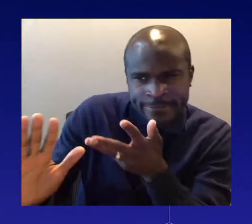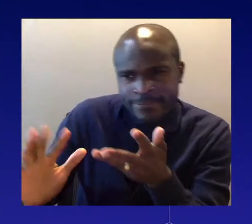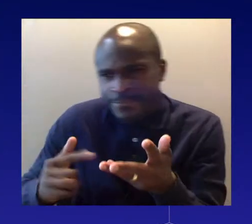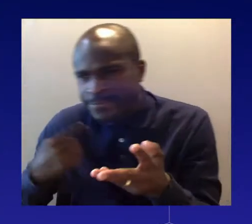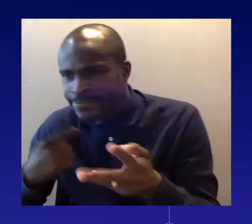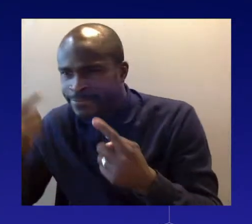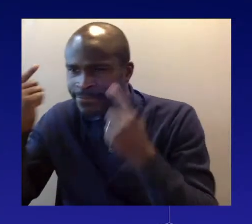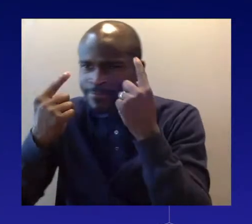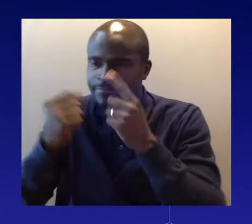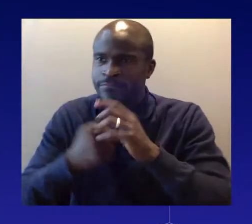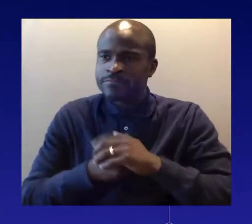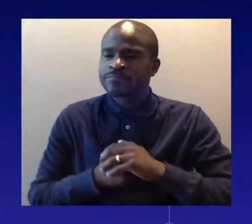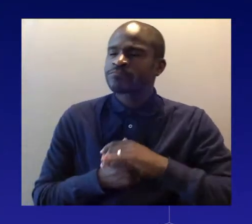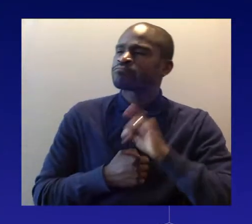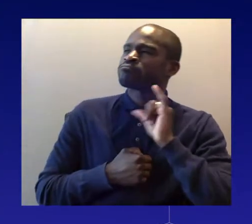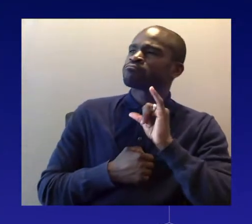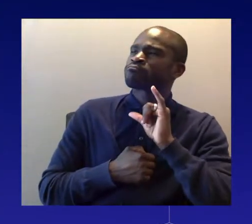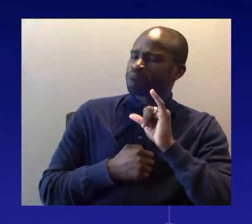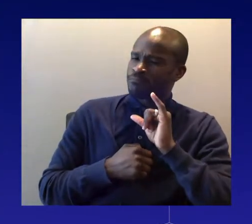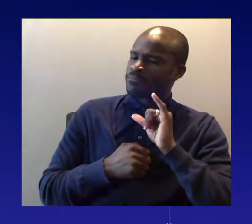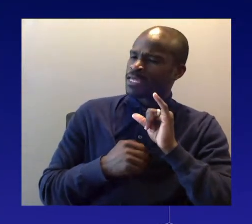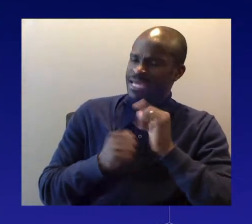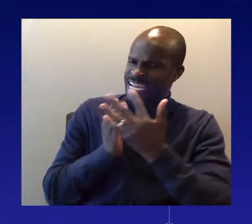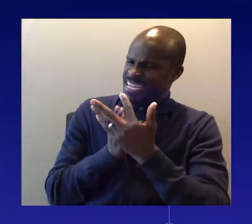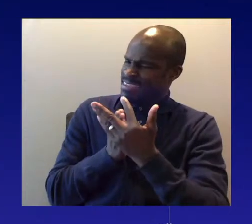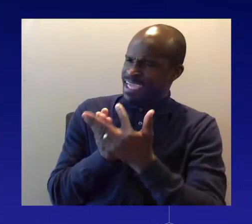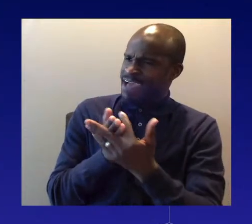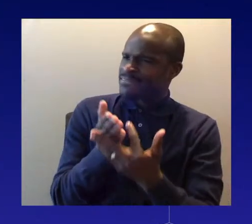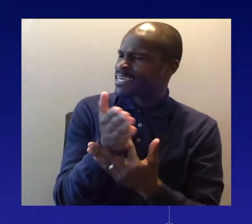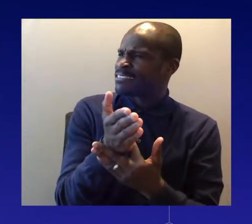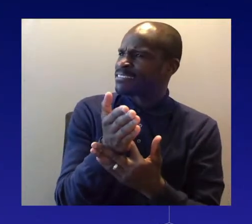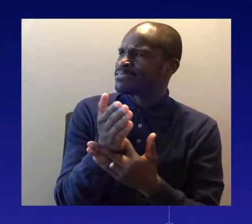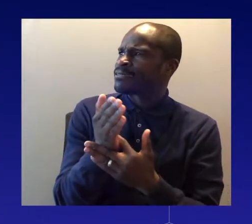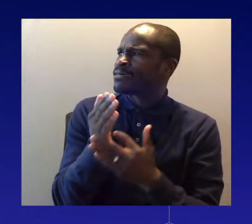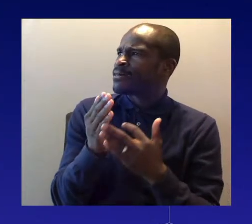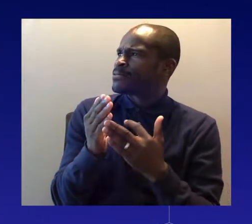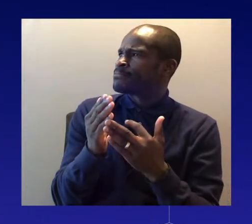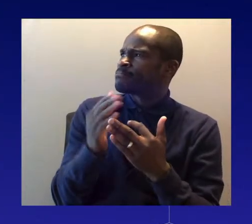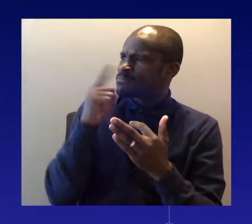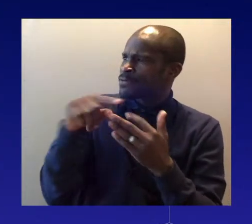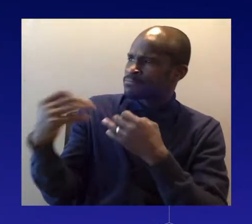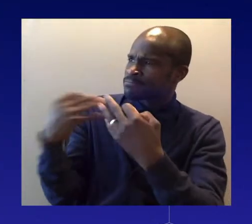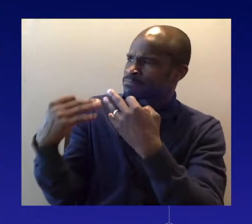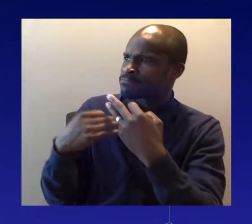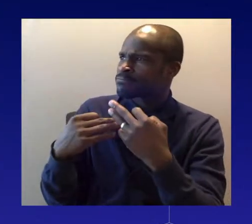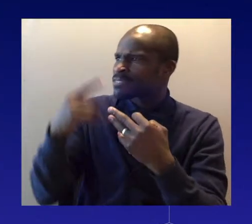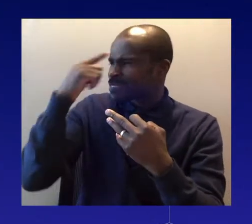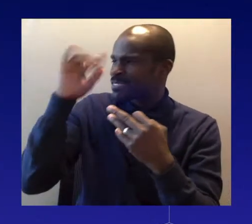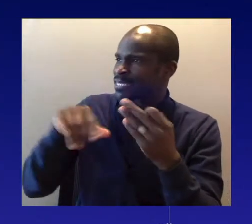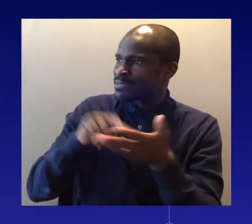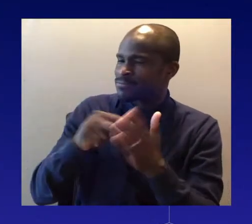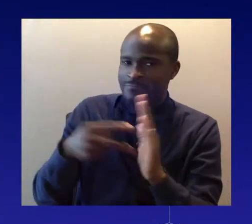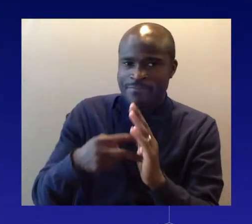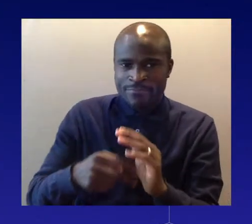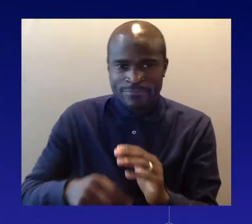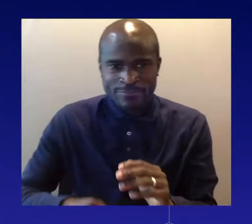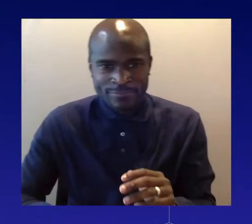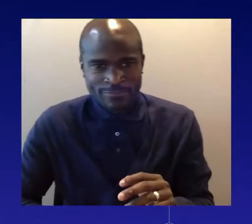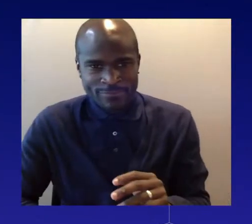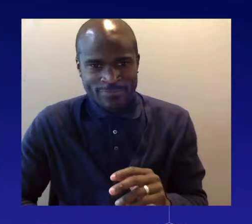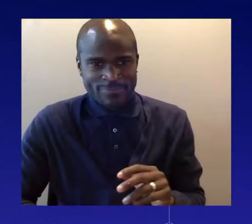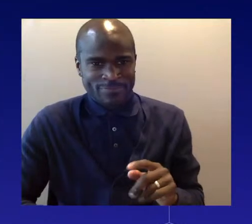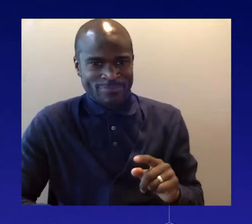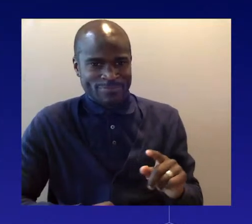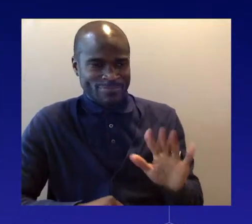mean by navigation, like what that looks like when you see it working? Yeah, I'm gonna get a little Drake up in here, but bring a little Drake